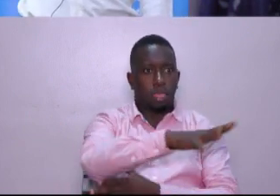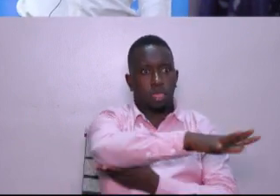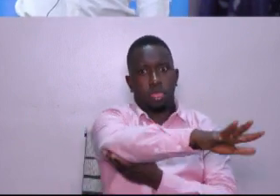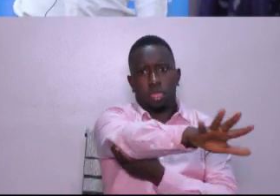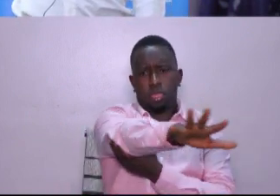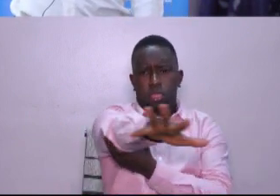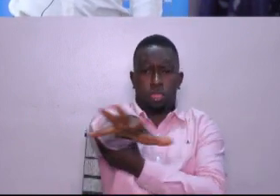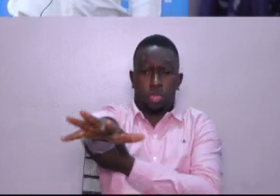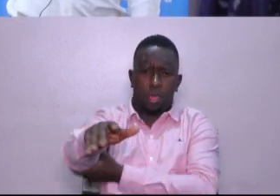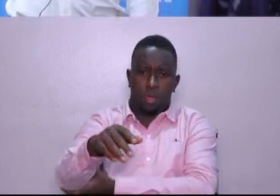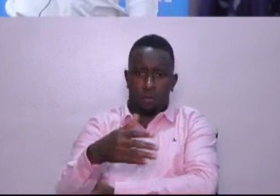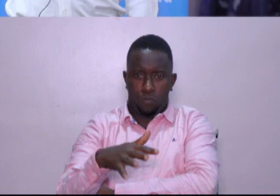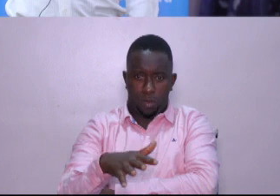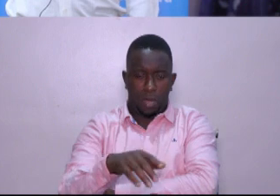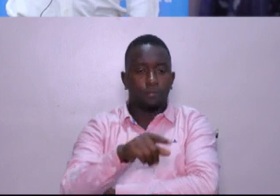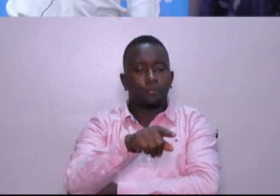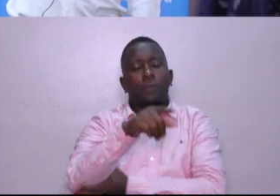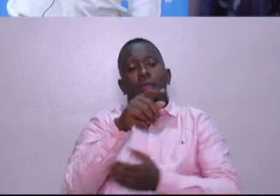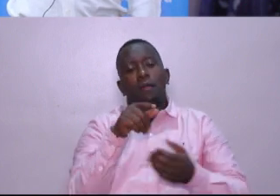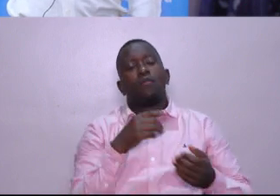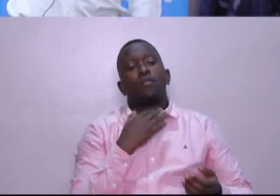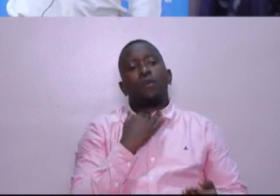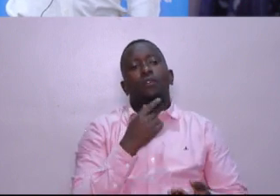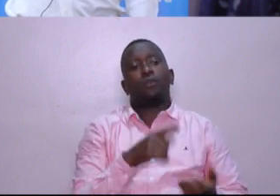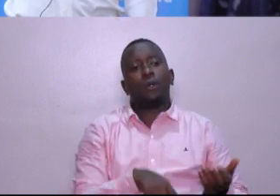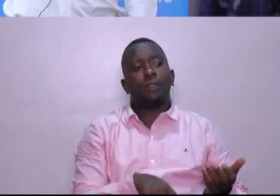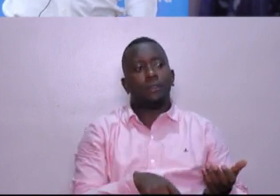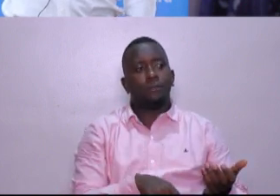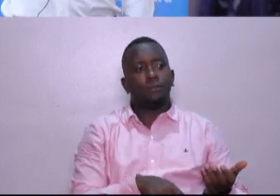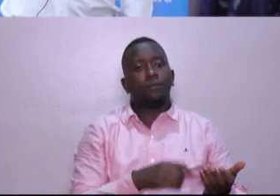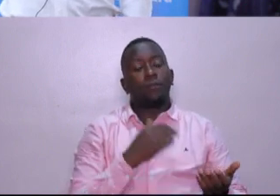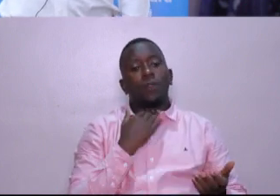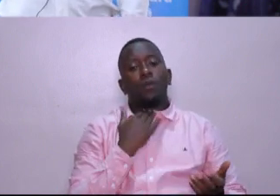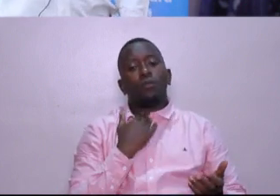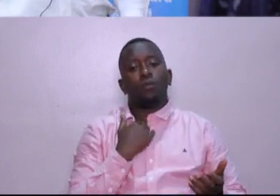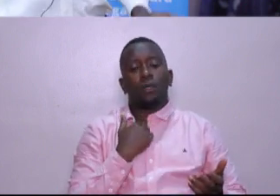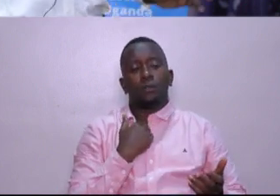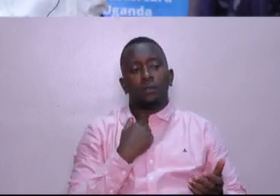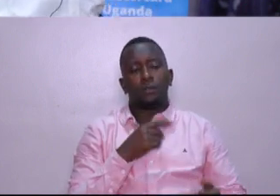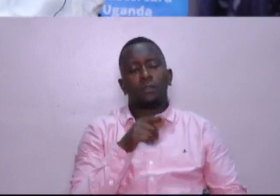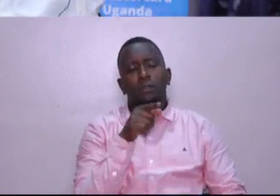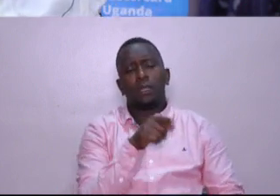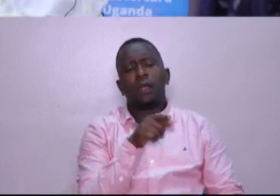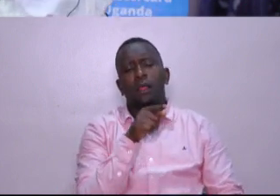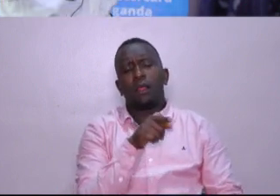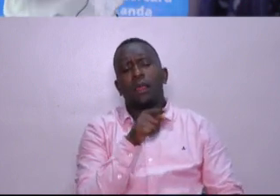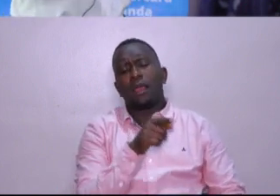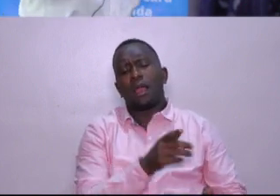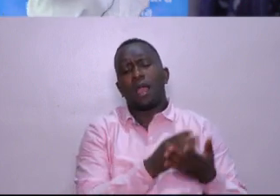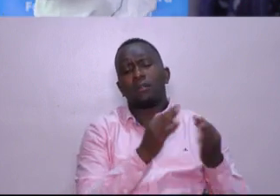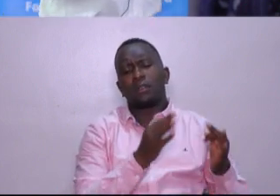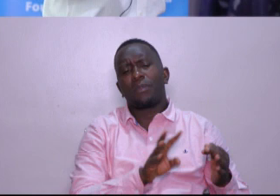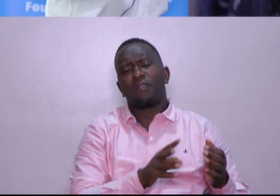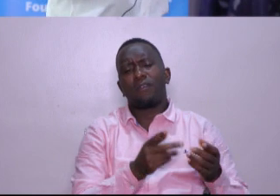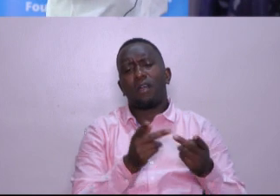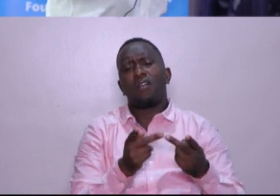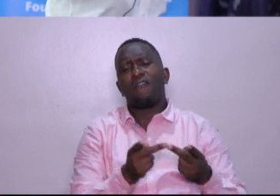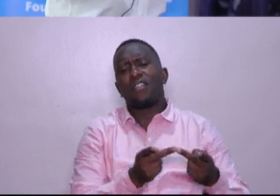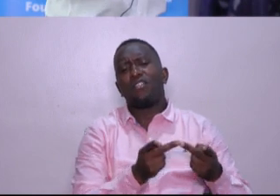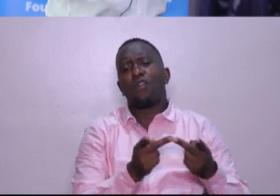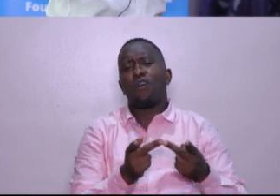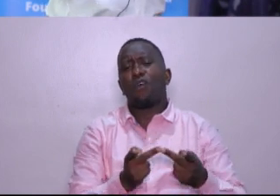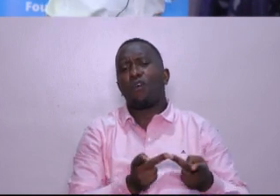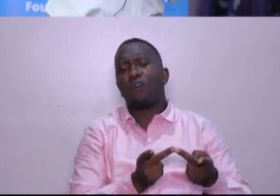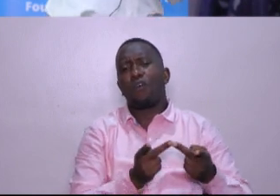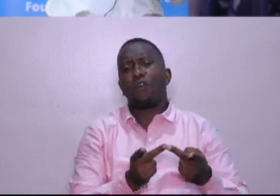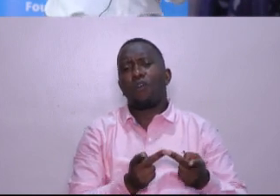added, we want here something like it can be a video or